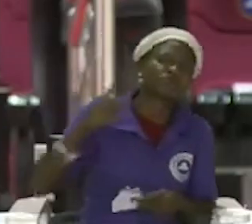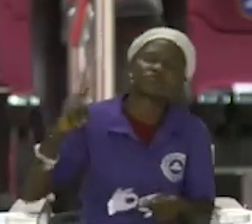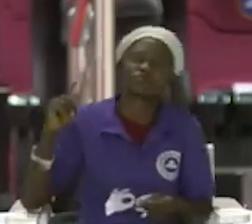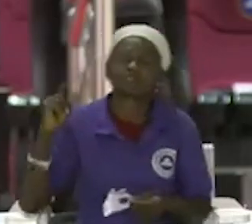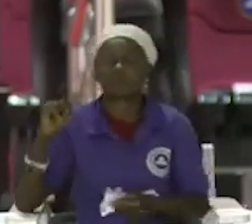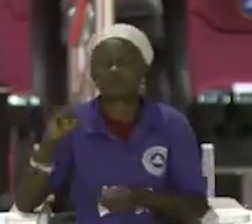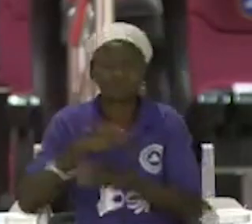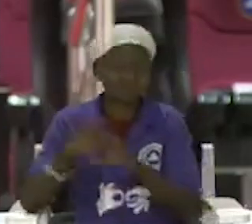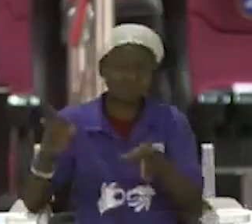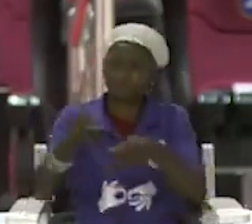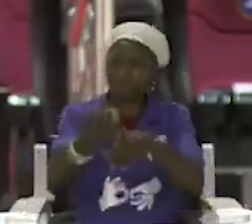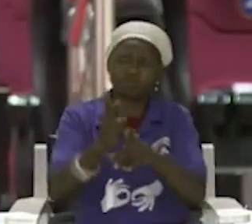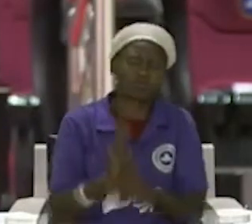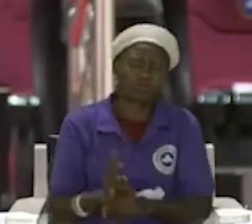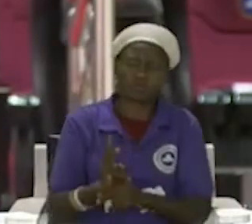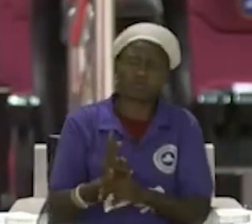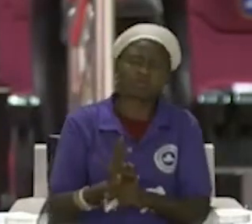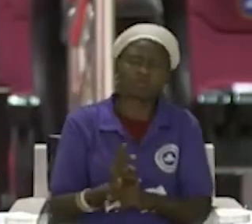Don't borrow.